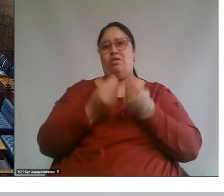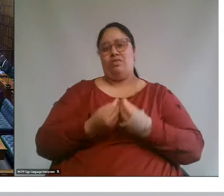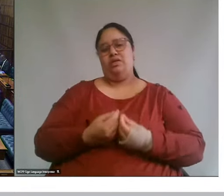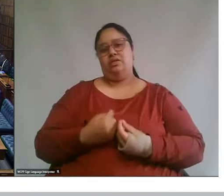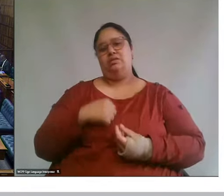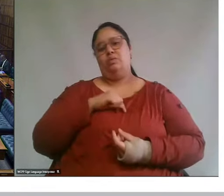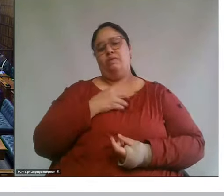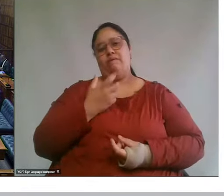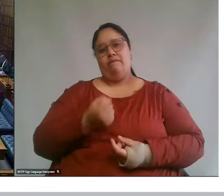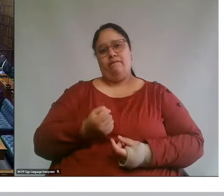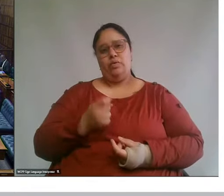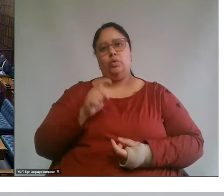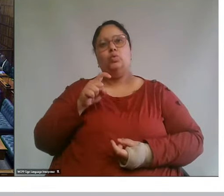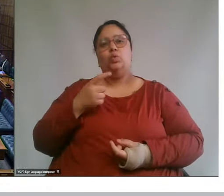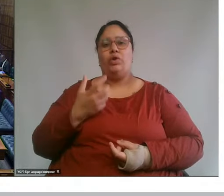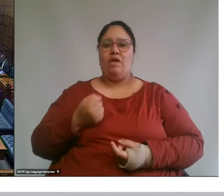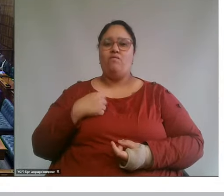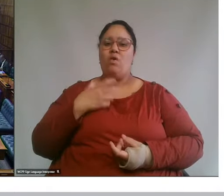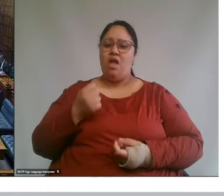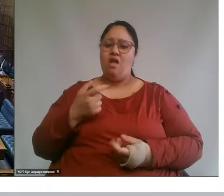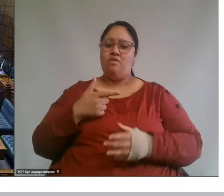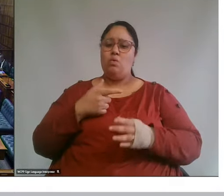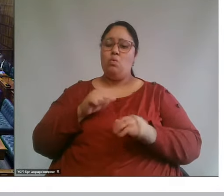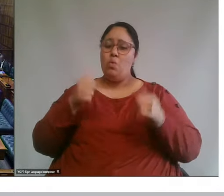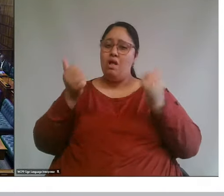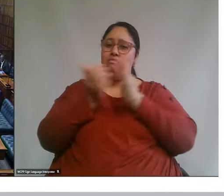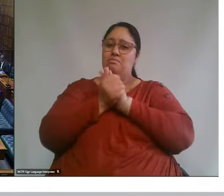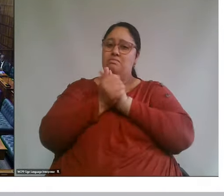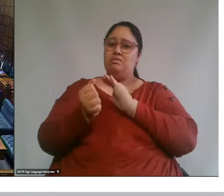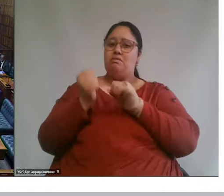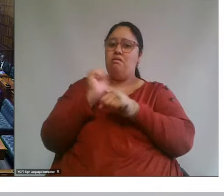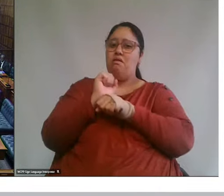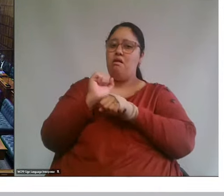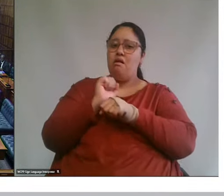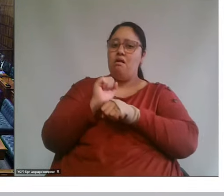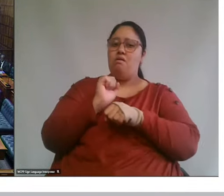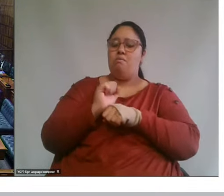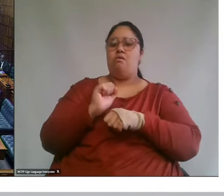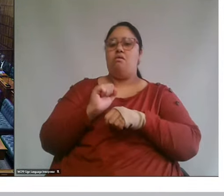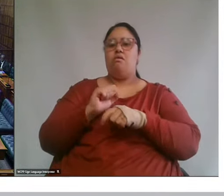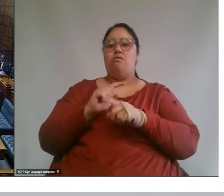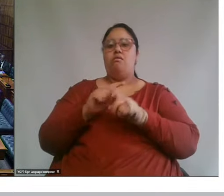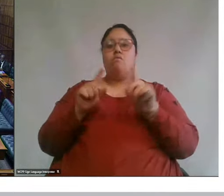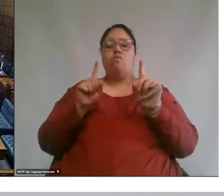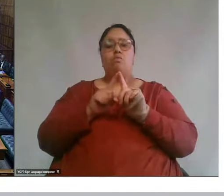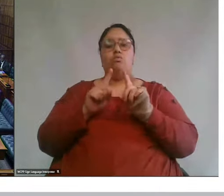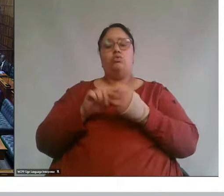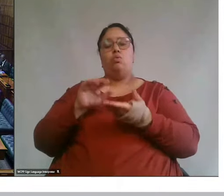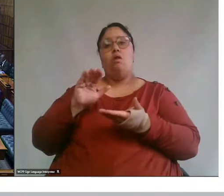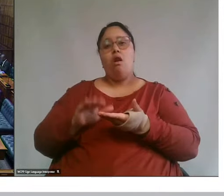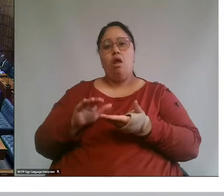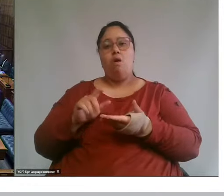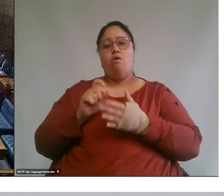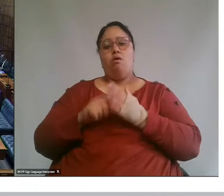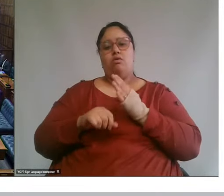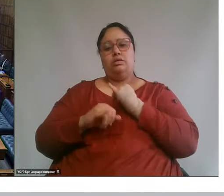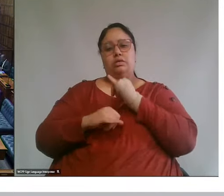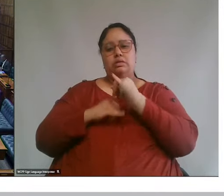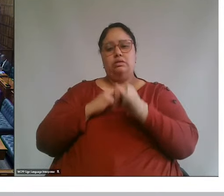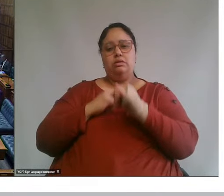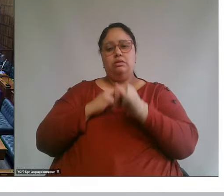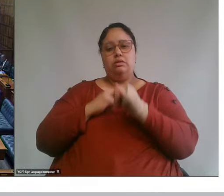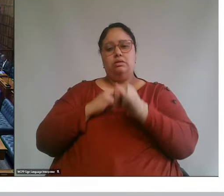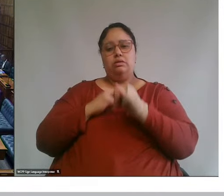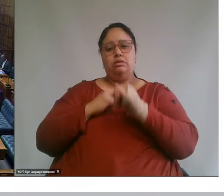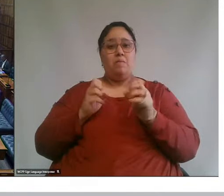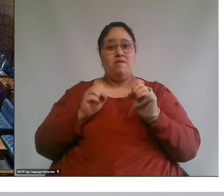we've got we've got uh well SK skilled labor at at at relatively low cost internationally so